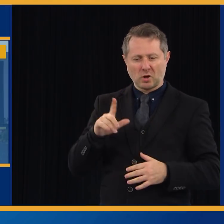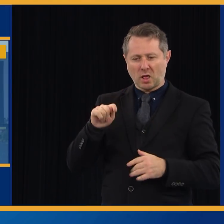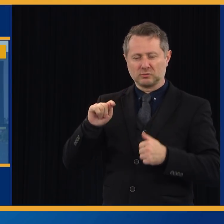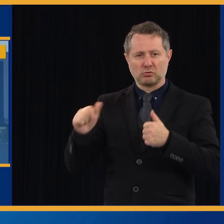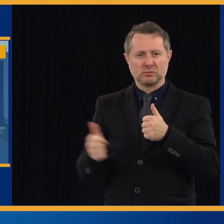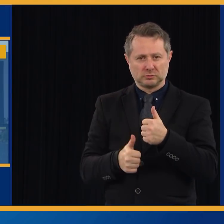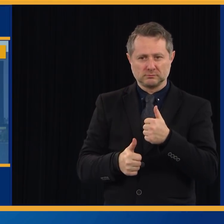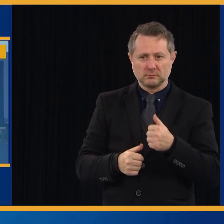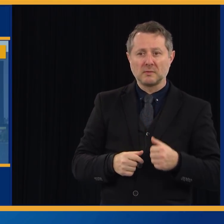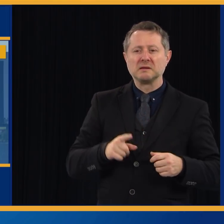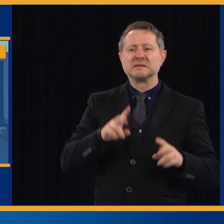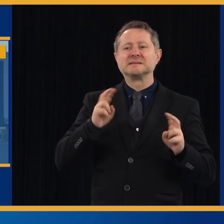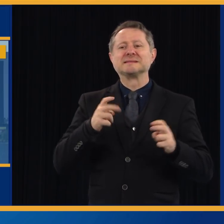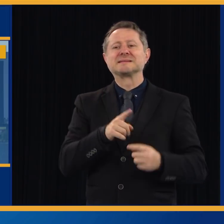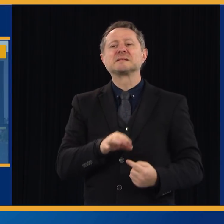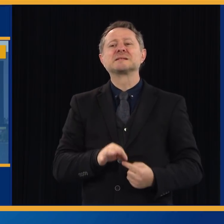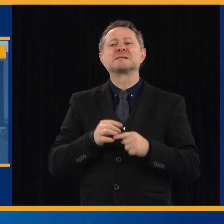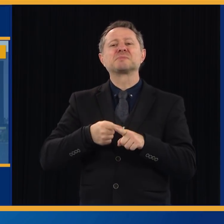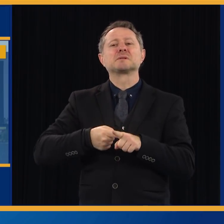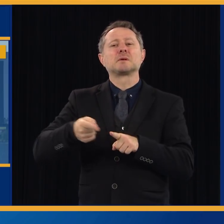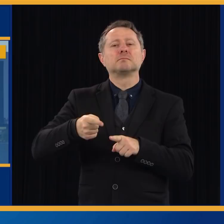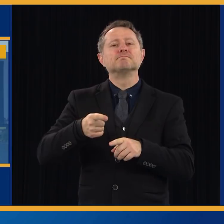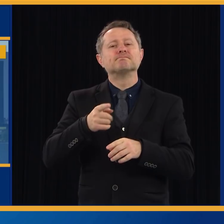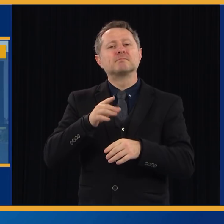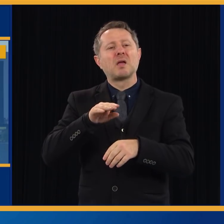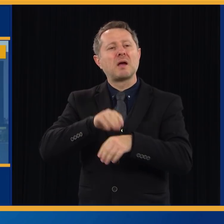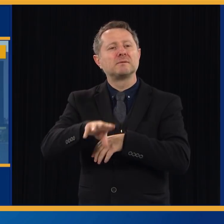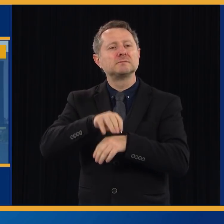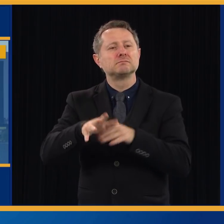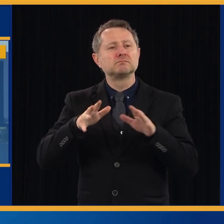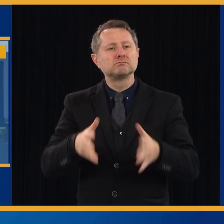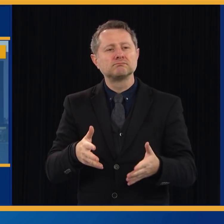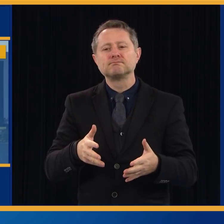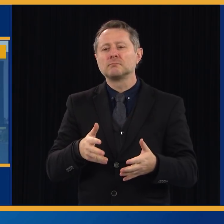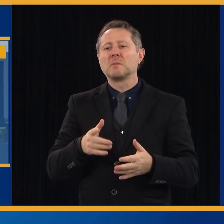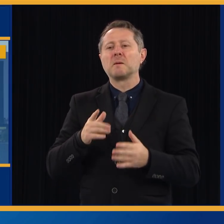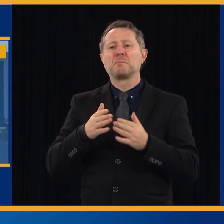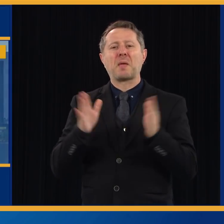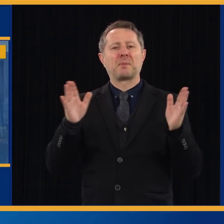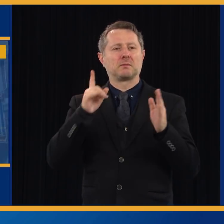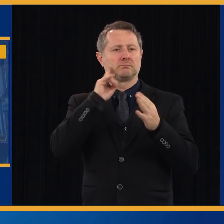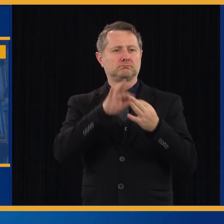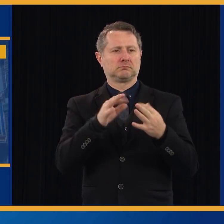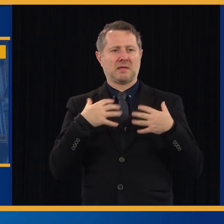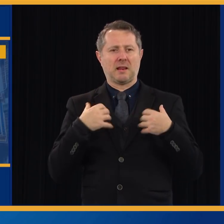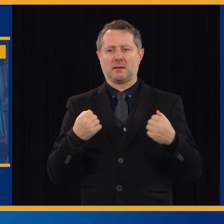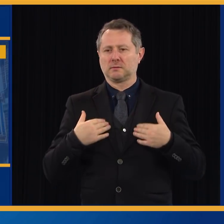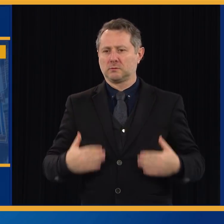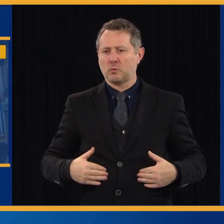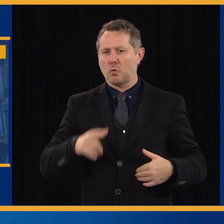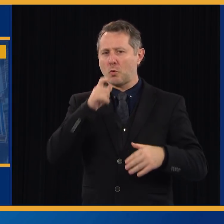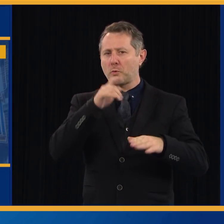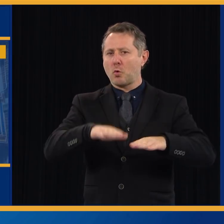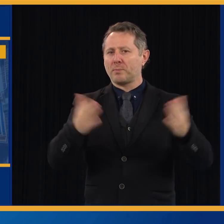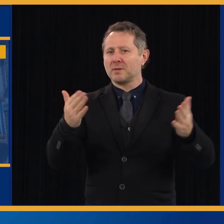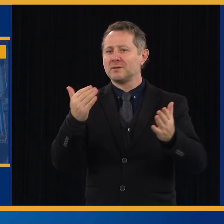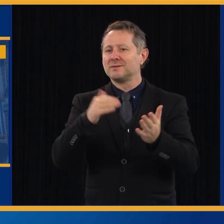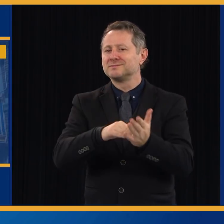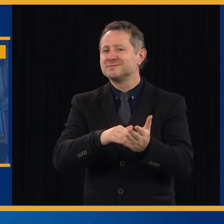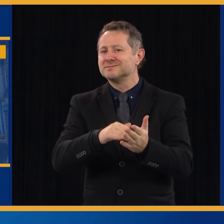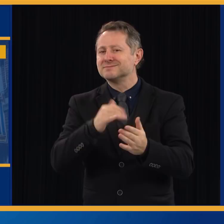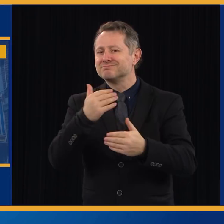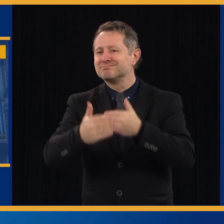special advisor to coordinate public health and reopening in the Finger Lakes, the Rochester